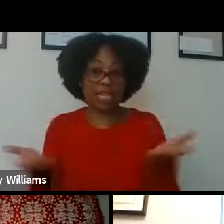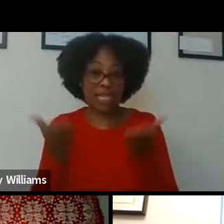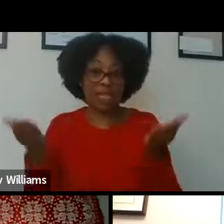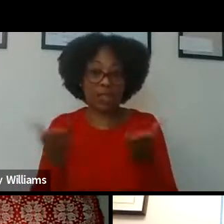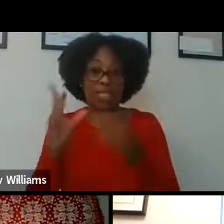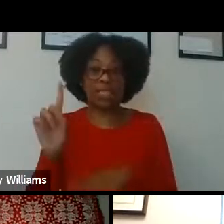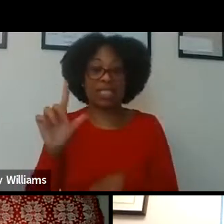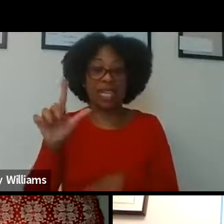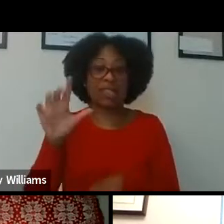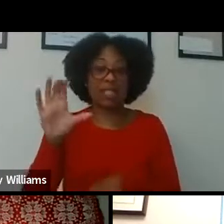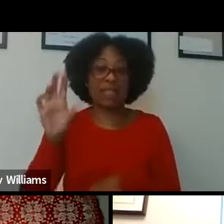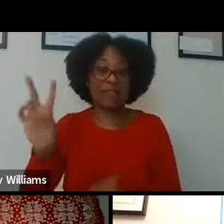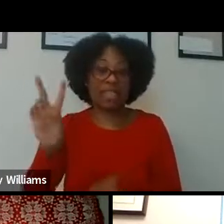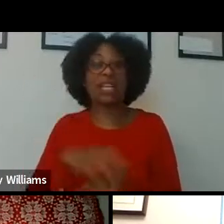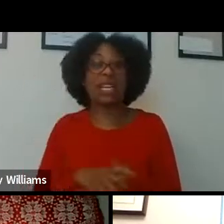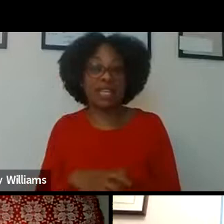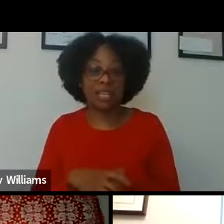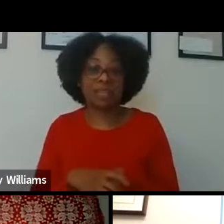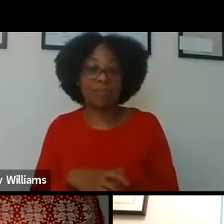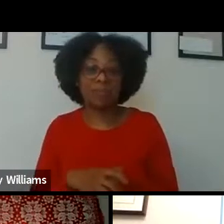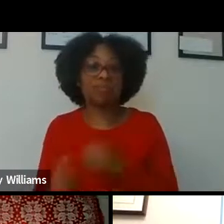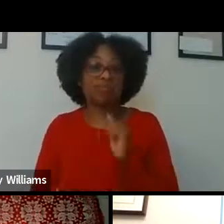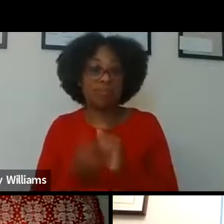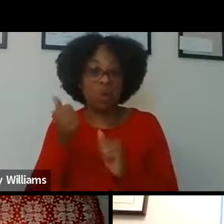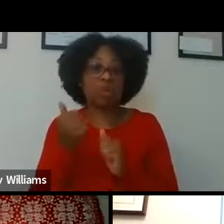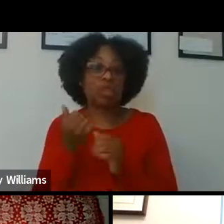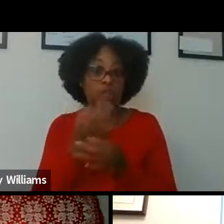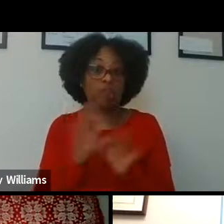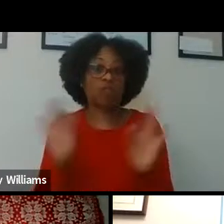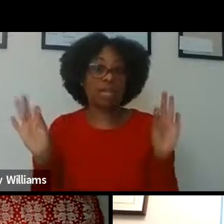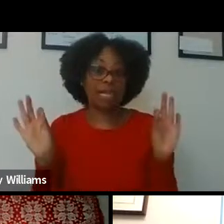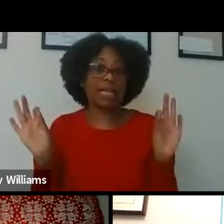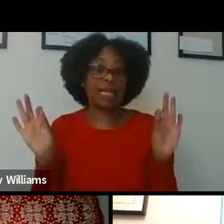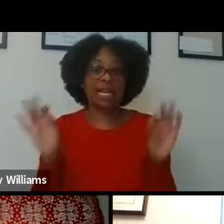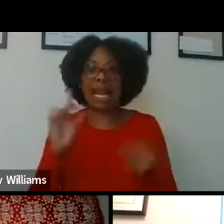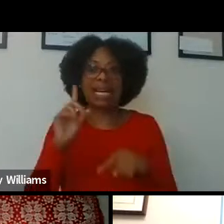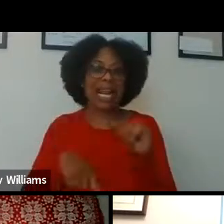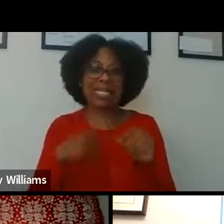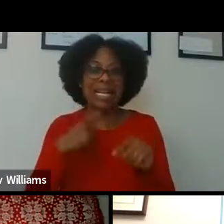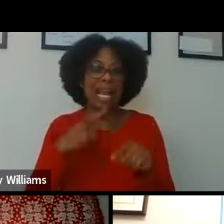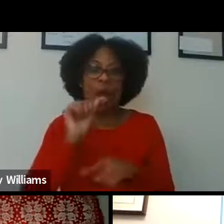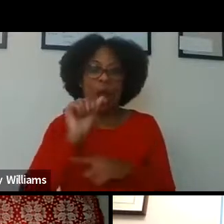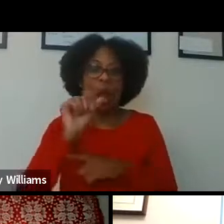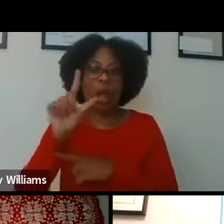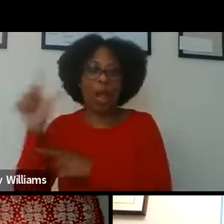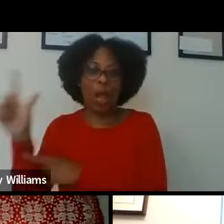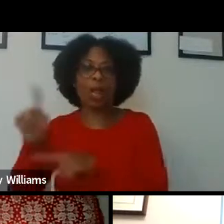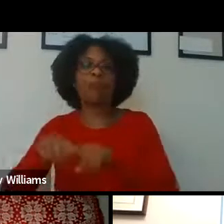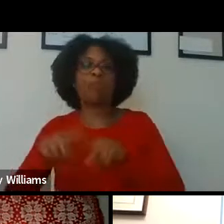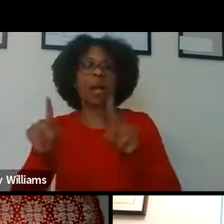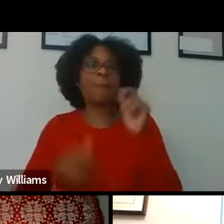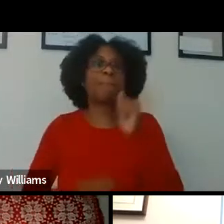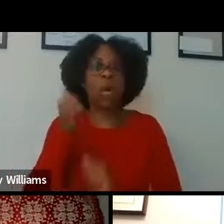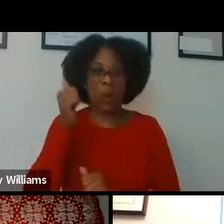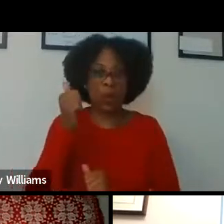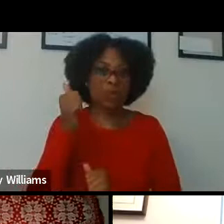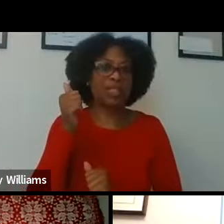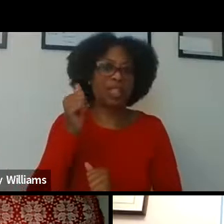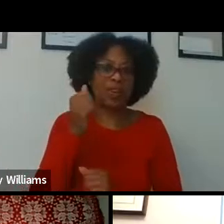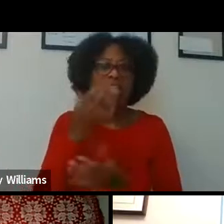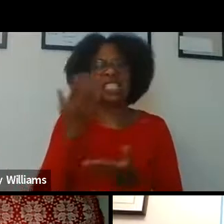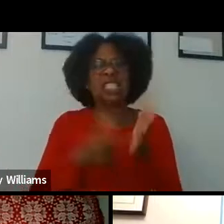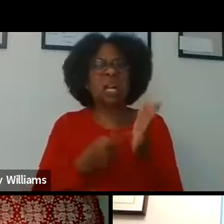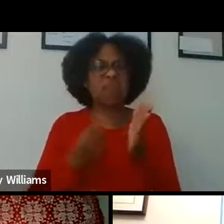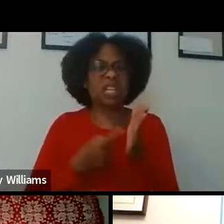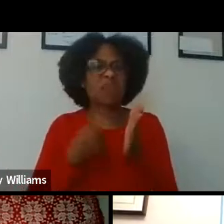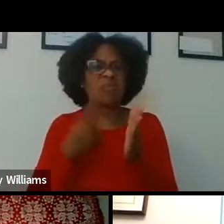the services that dLCV provides are free. Can never say all, because there are times when, there may be court fees or